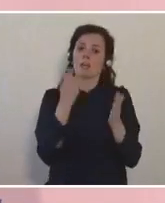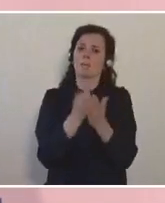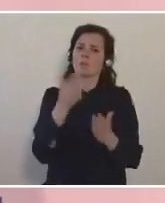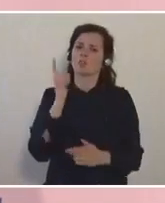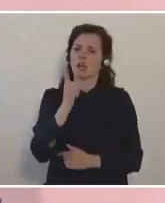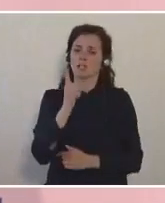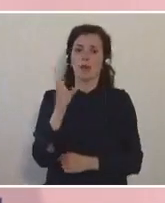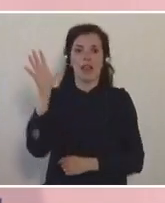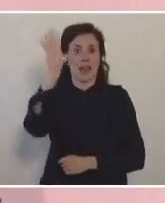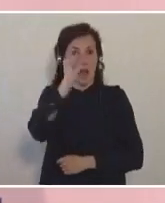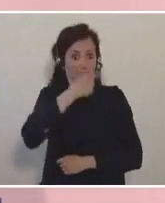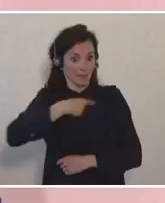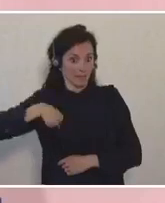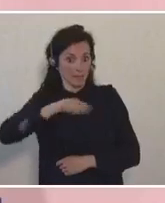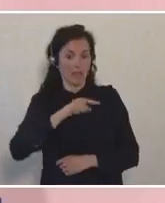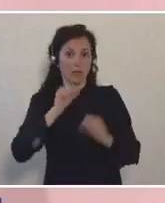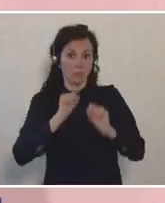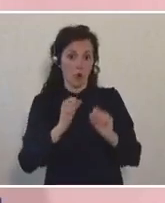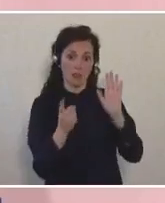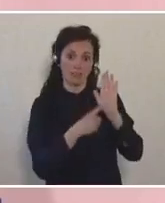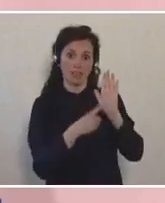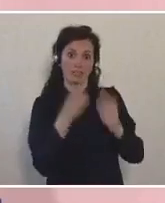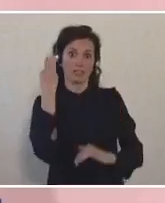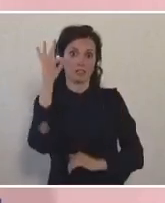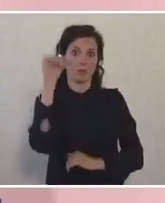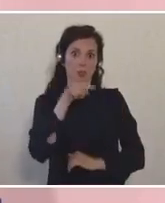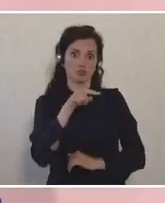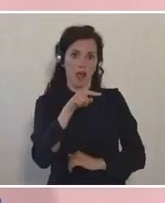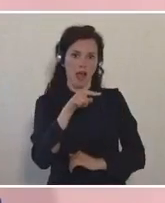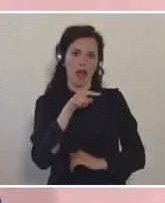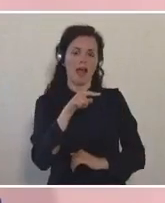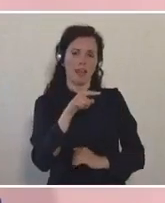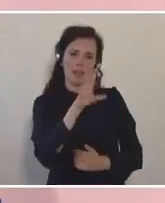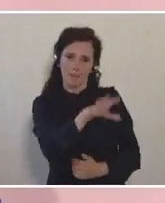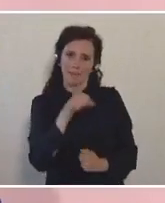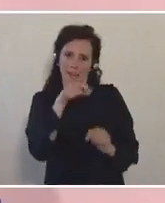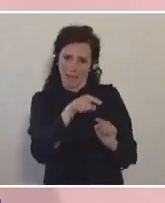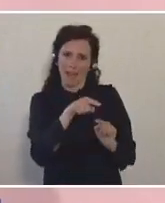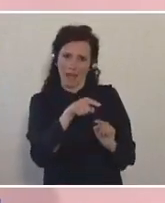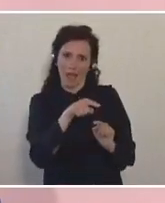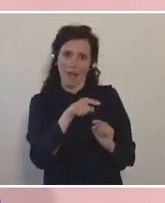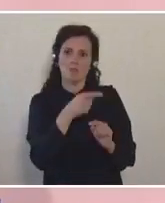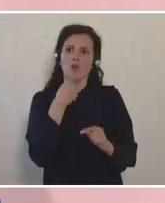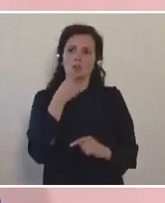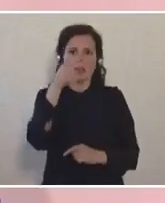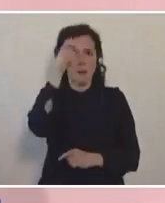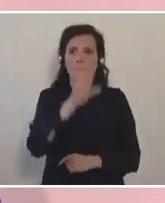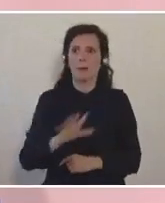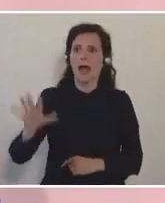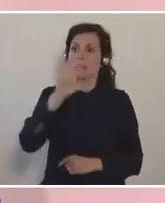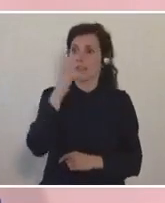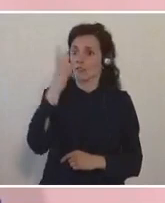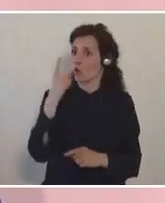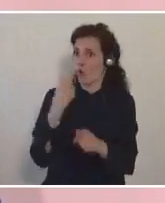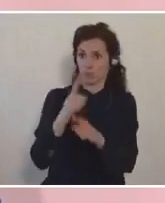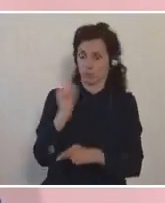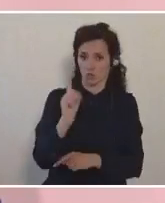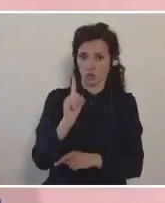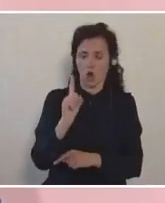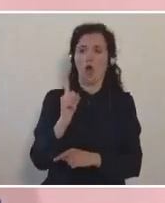countries that don't need them with those who need them, which is a very big